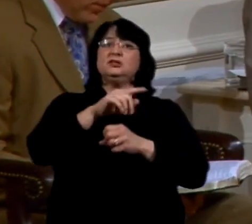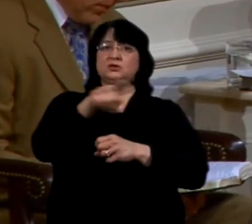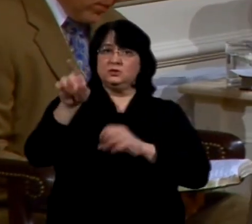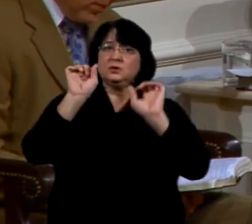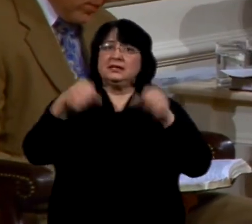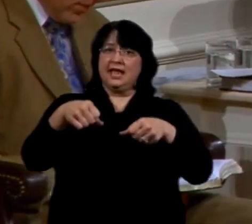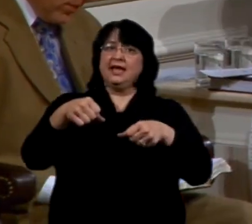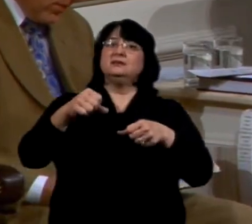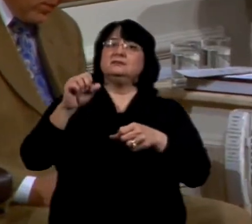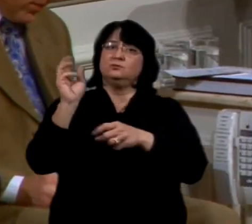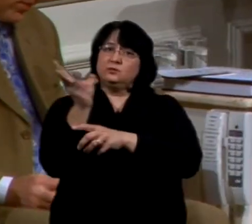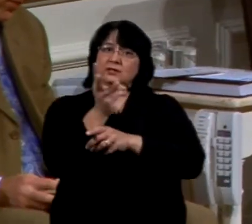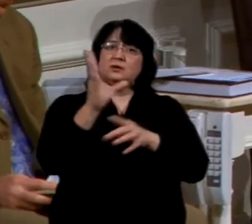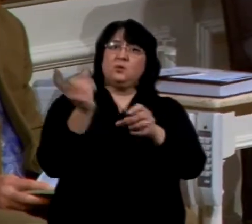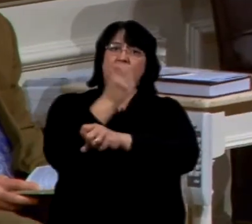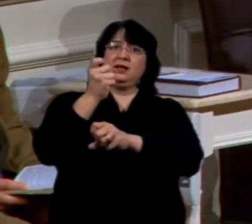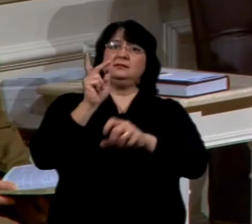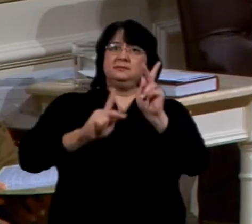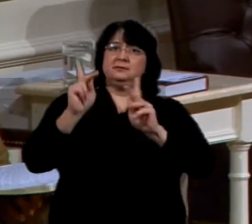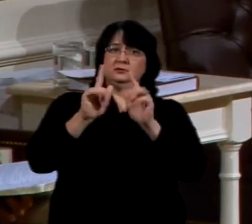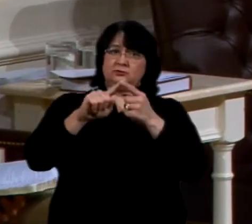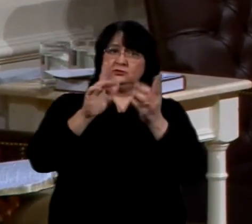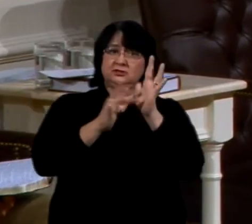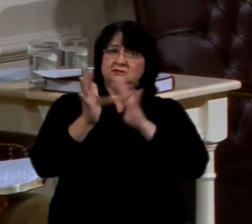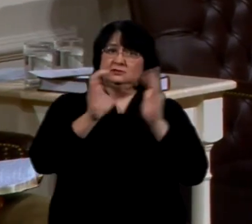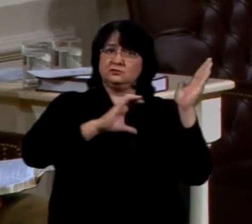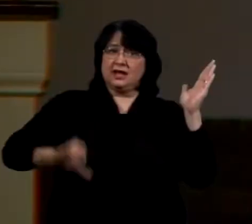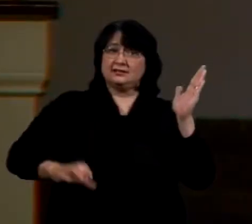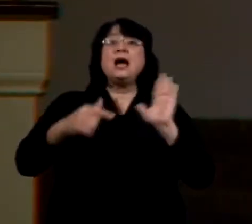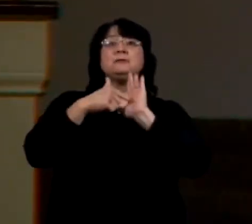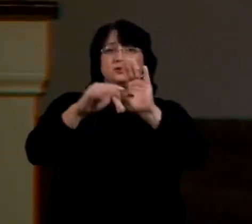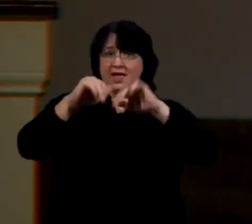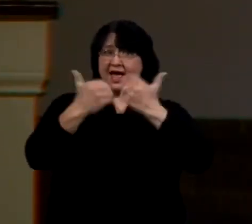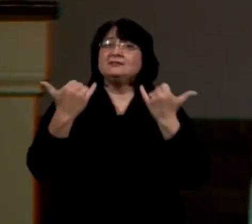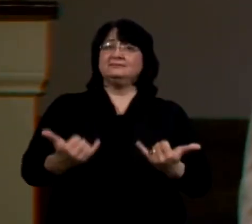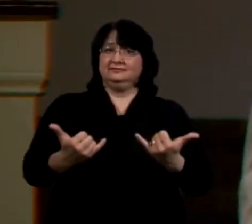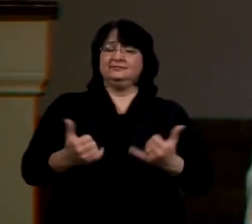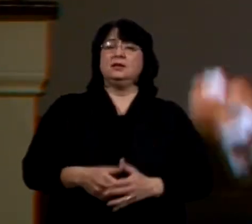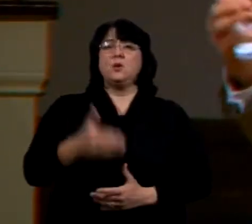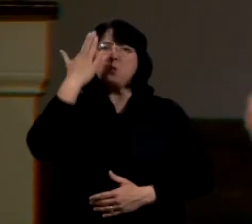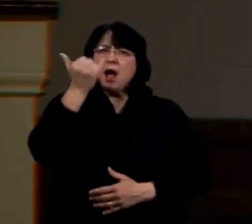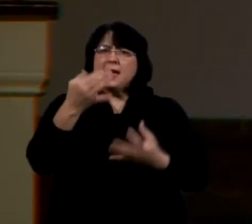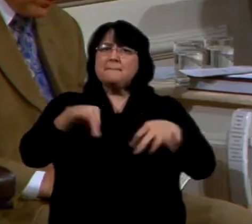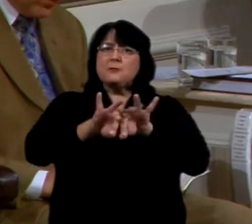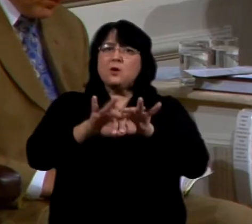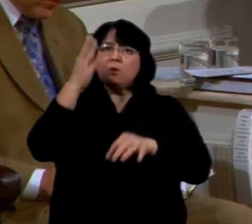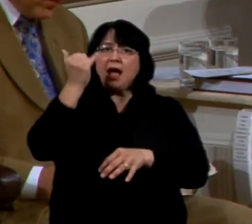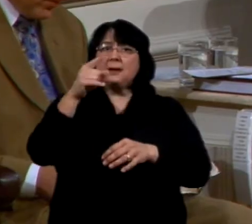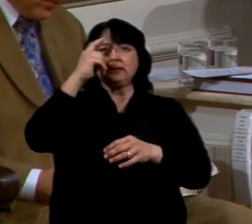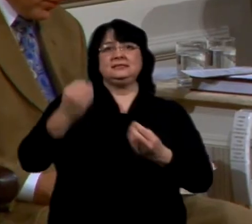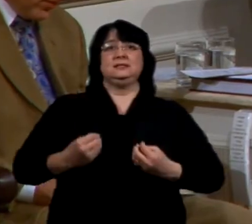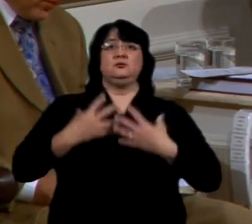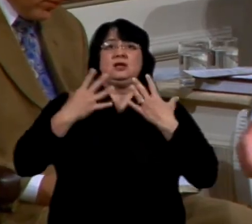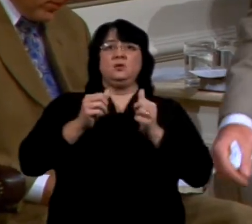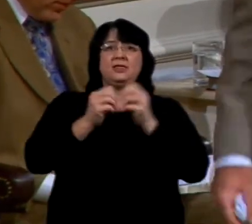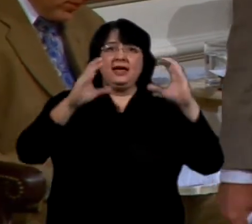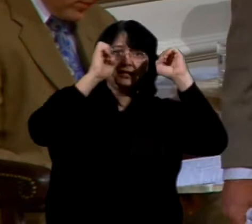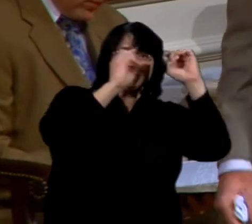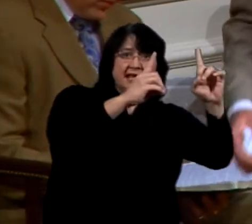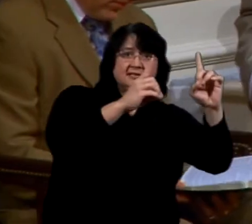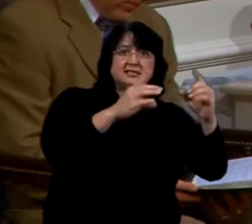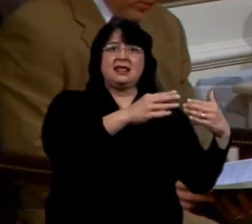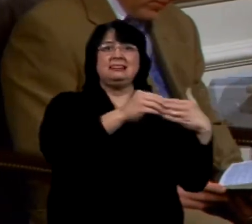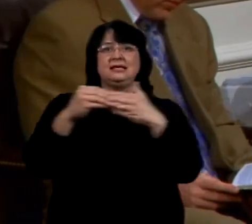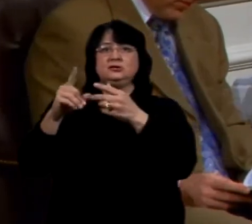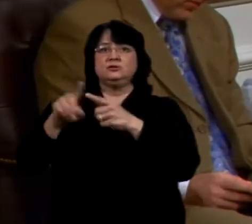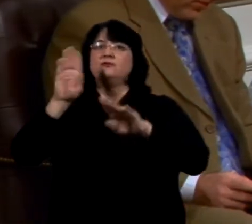someone to Jesus Christ. I'm going to show you how. Why is that important? Because inspiration without education always leads